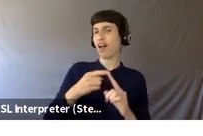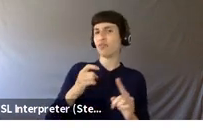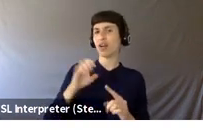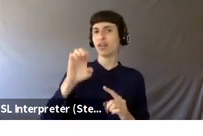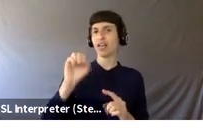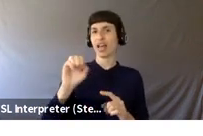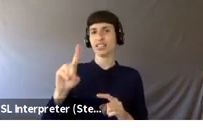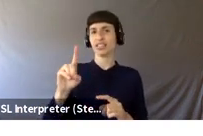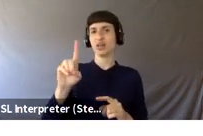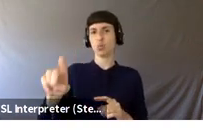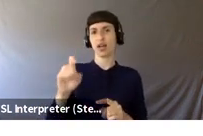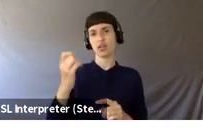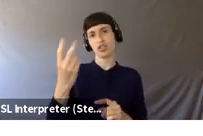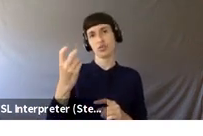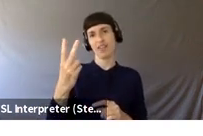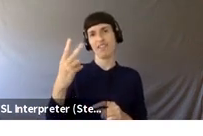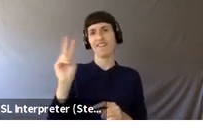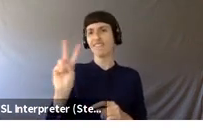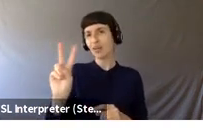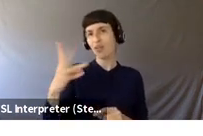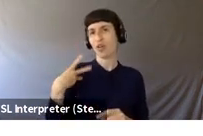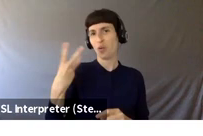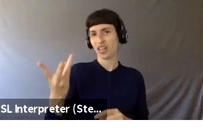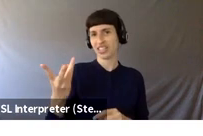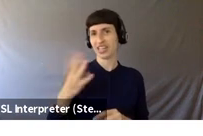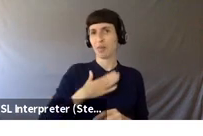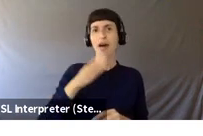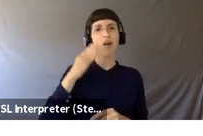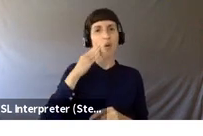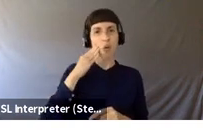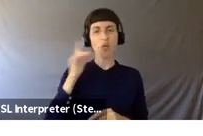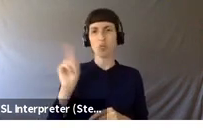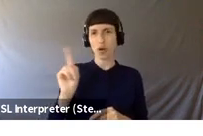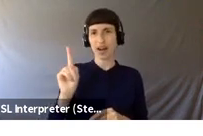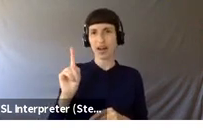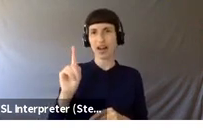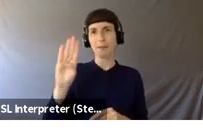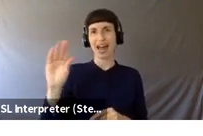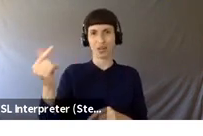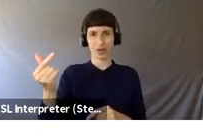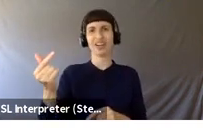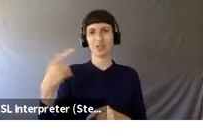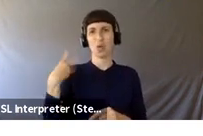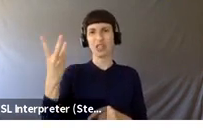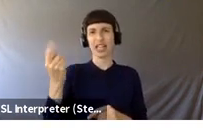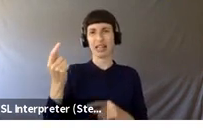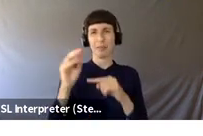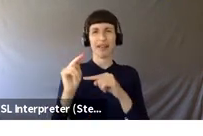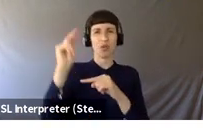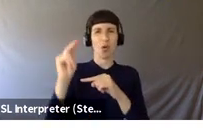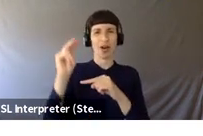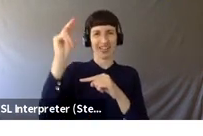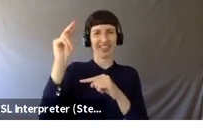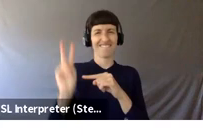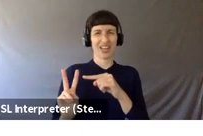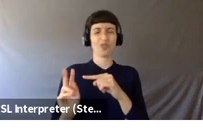in Vancouver, Washington. My home base is in Battleground, Washington, just slightly north. Awesome. And we do have other people